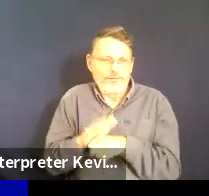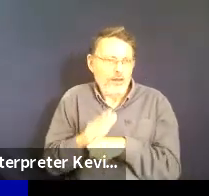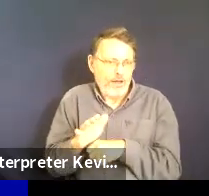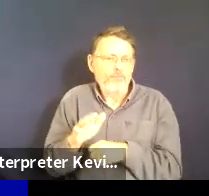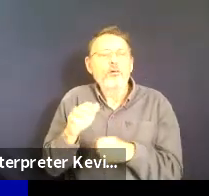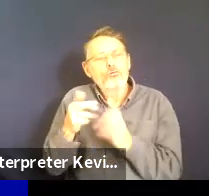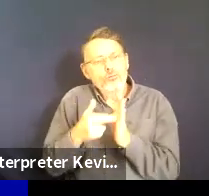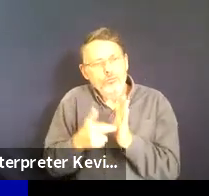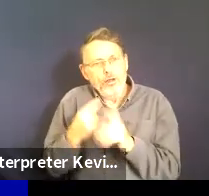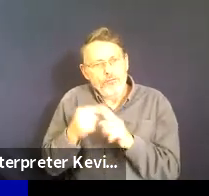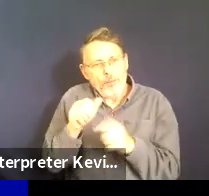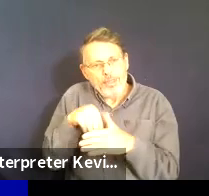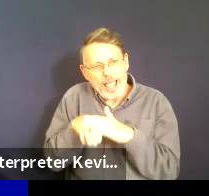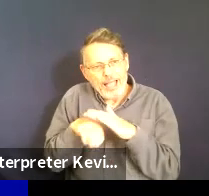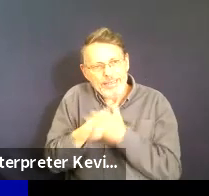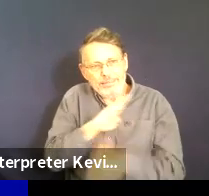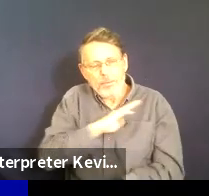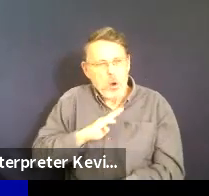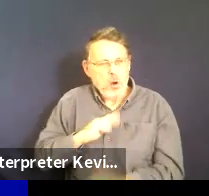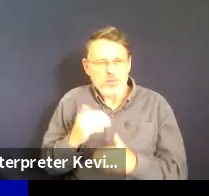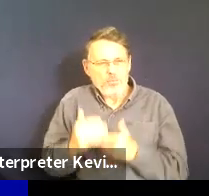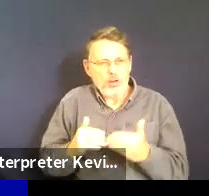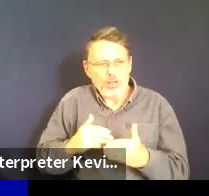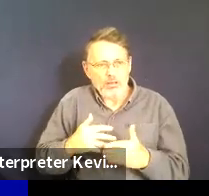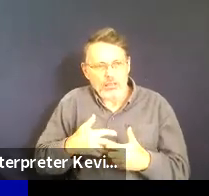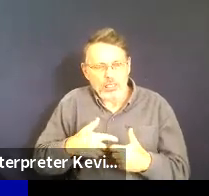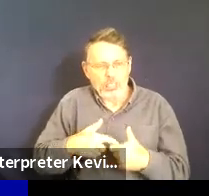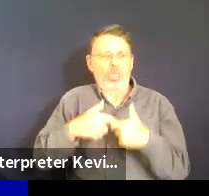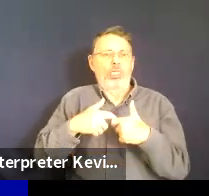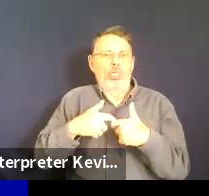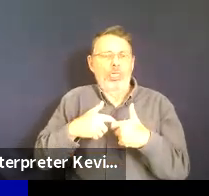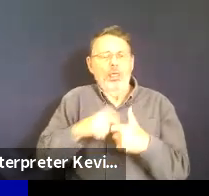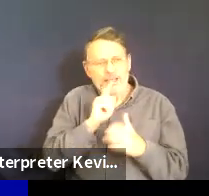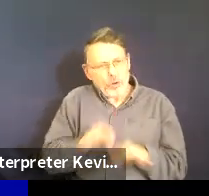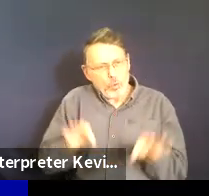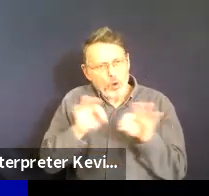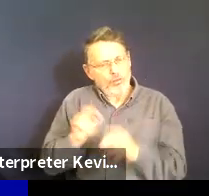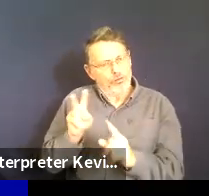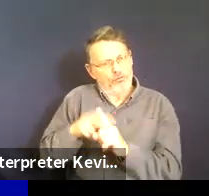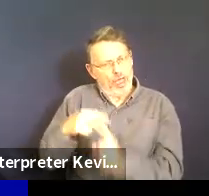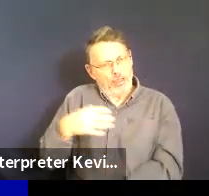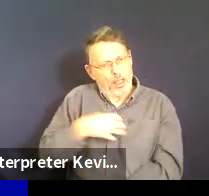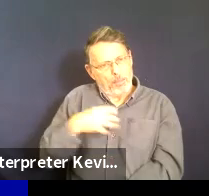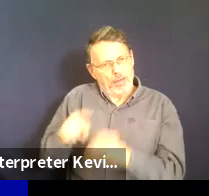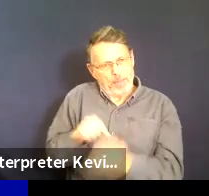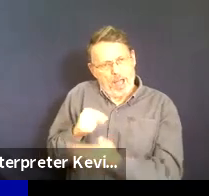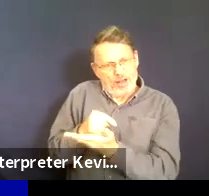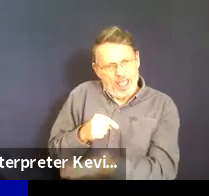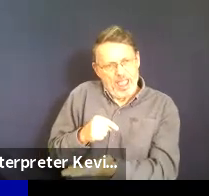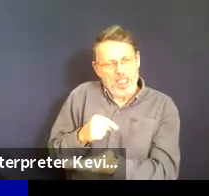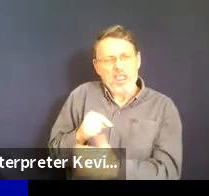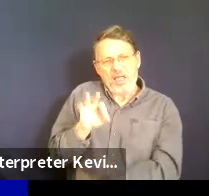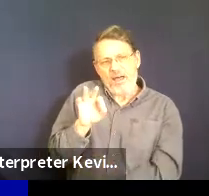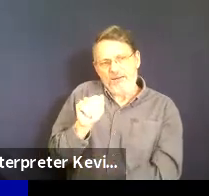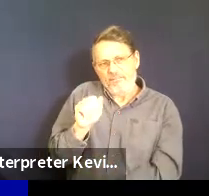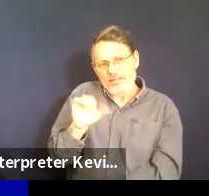area has been stalled. Would it still be worth filing a complaint about a facility that refused to provide